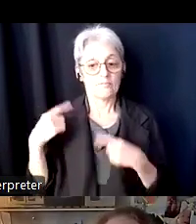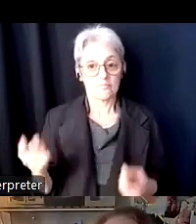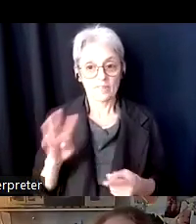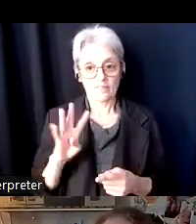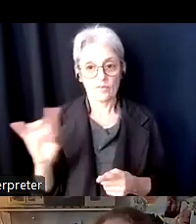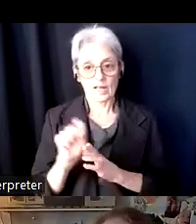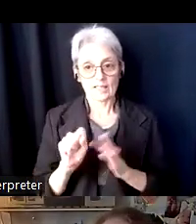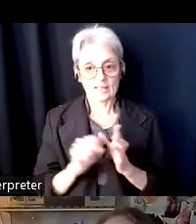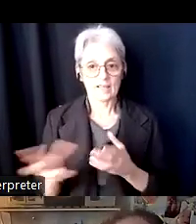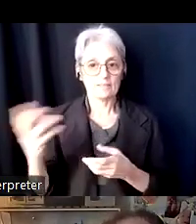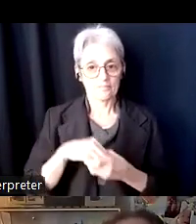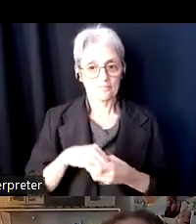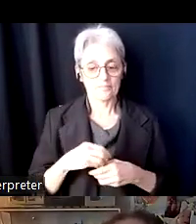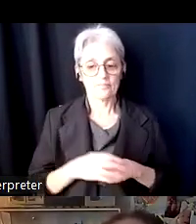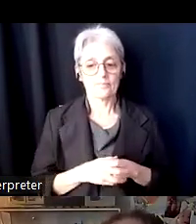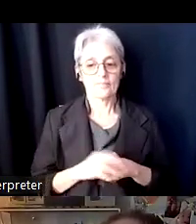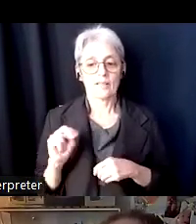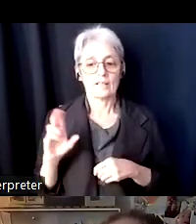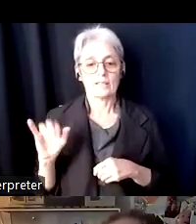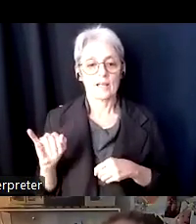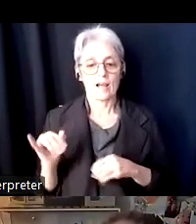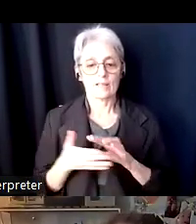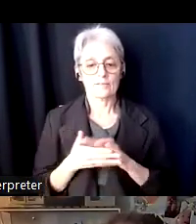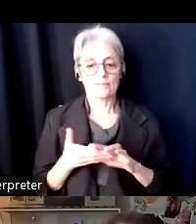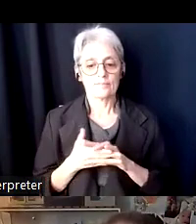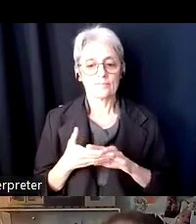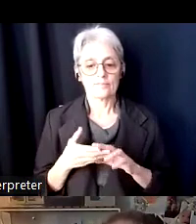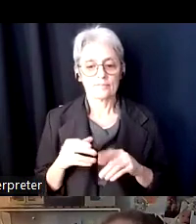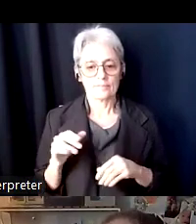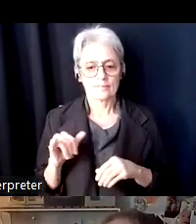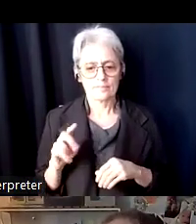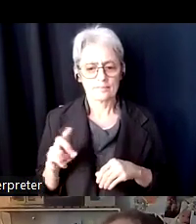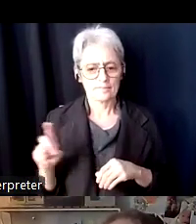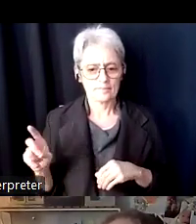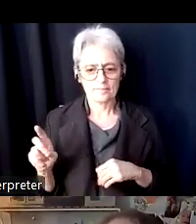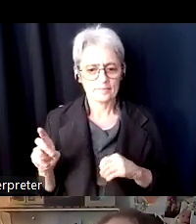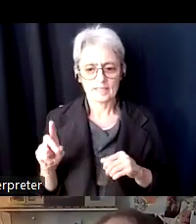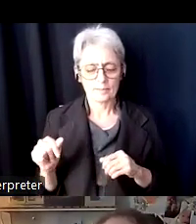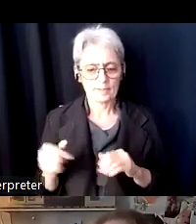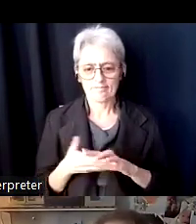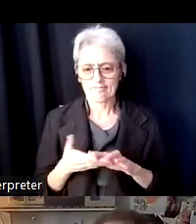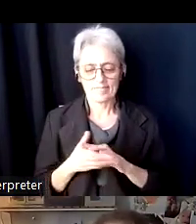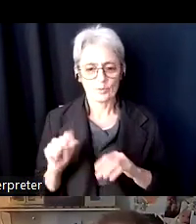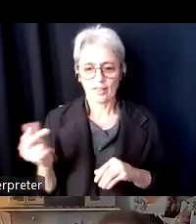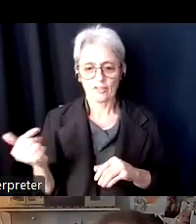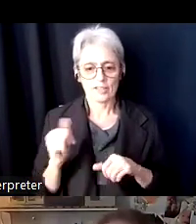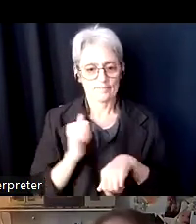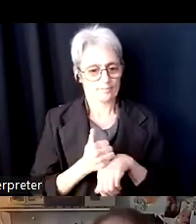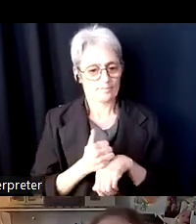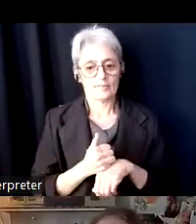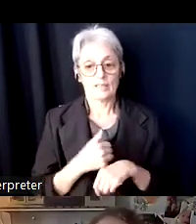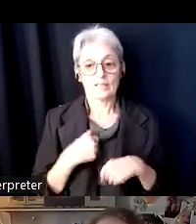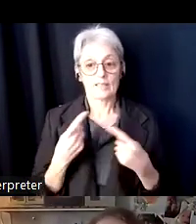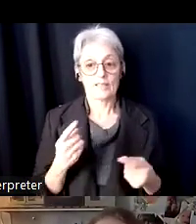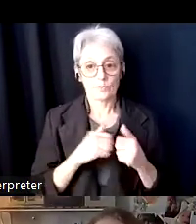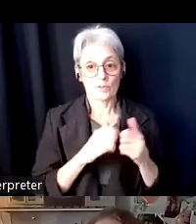the NCI Aging and Disabilities, or NCI-AD, in 2013, we've had 26 states participate.